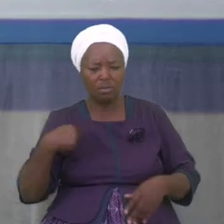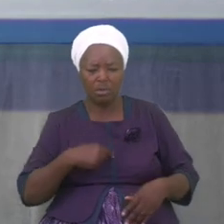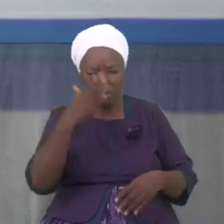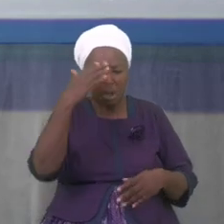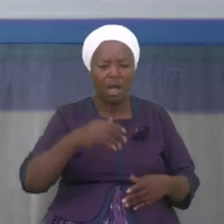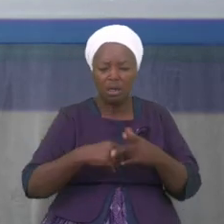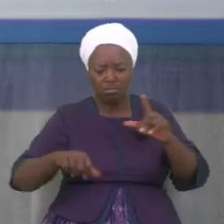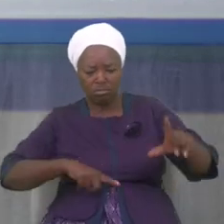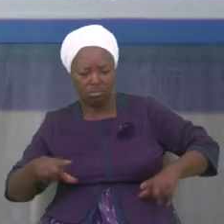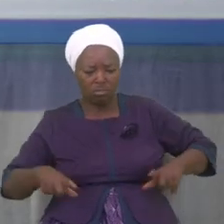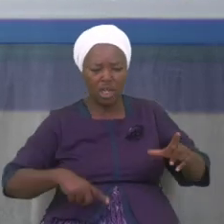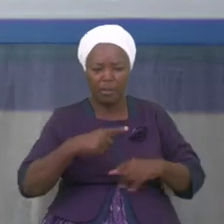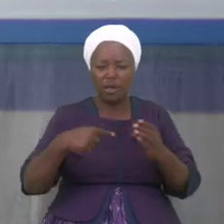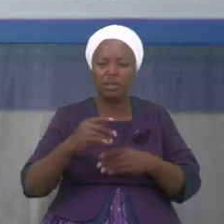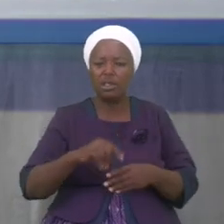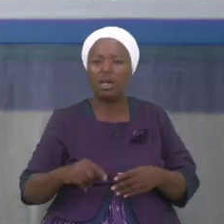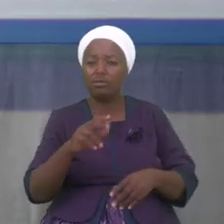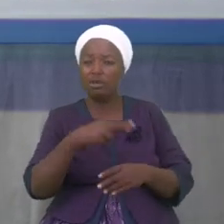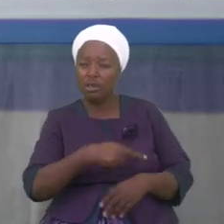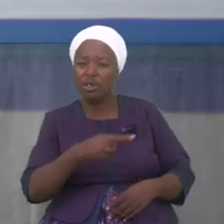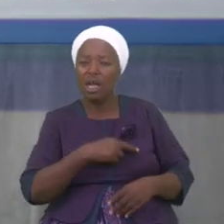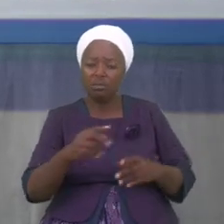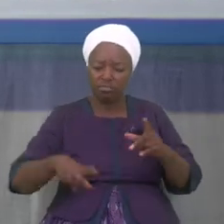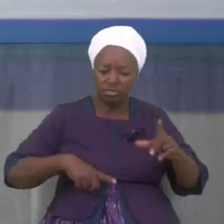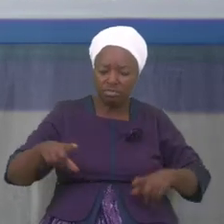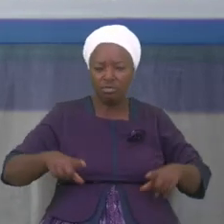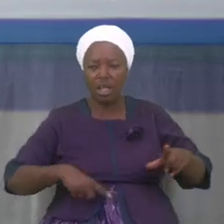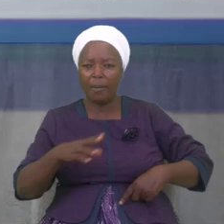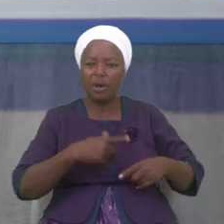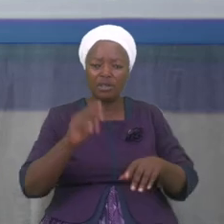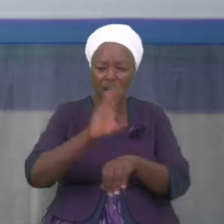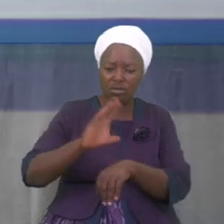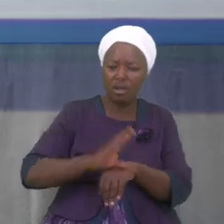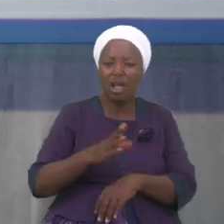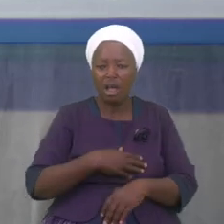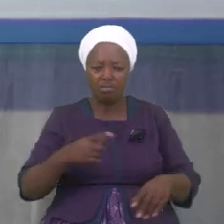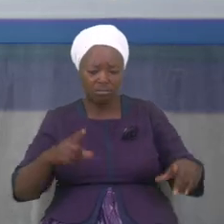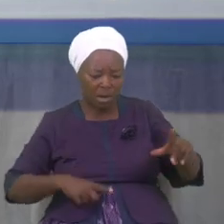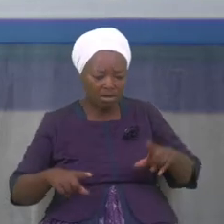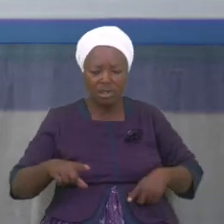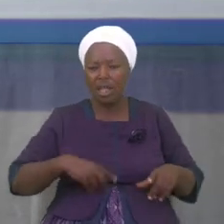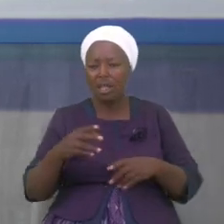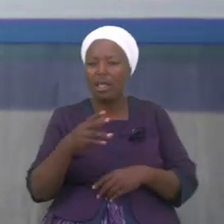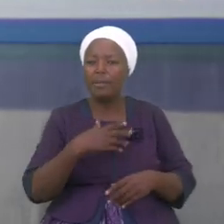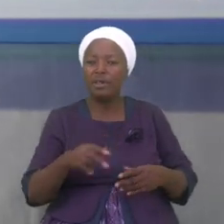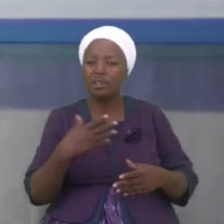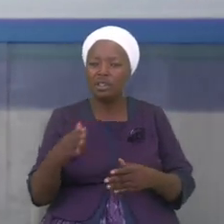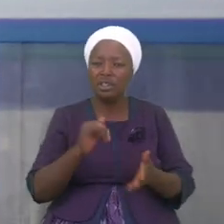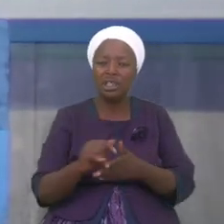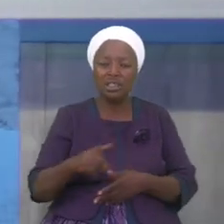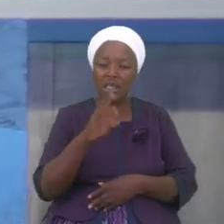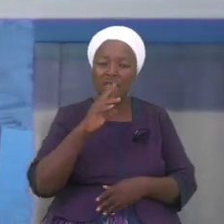bragging about the denomination, bragging about the things they were doing. And he said, we